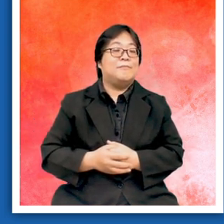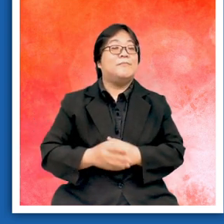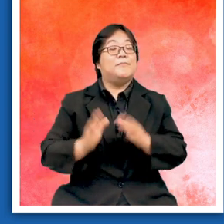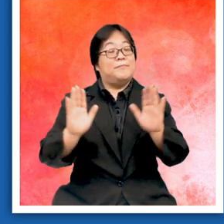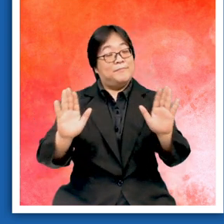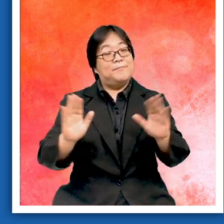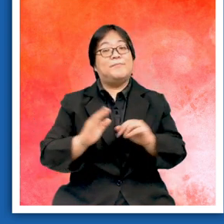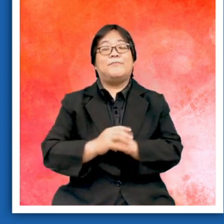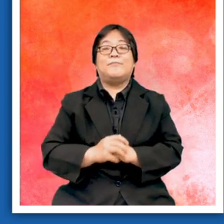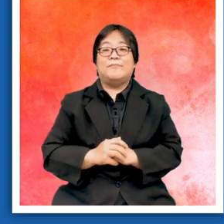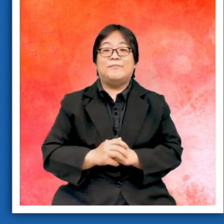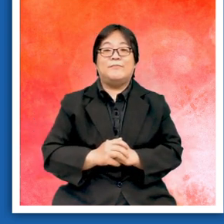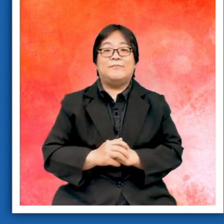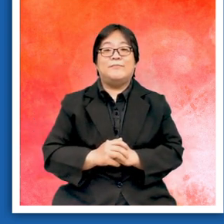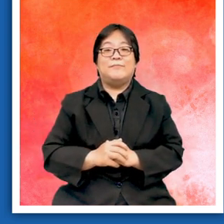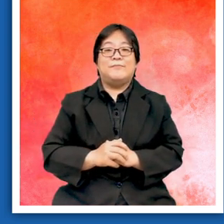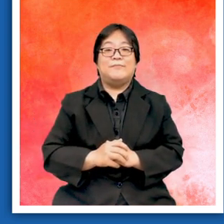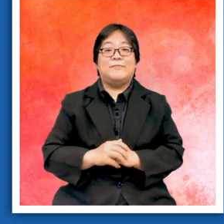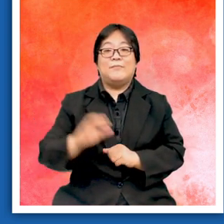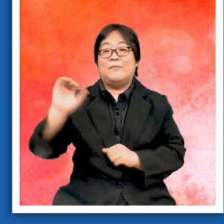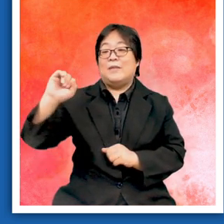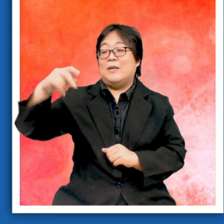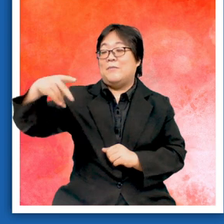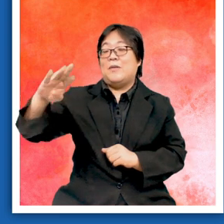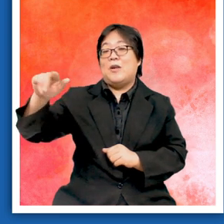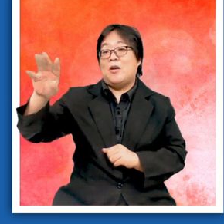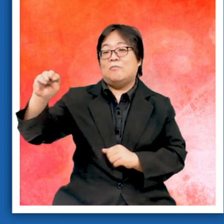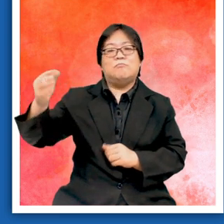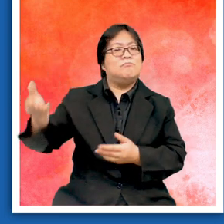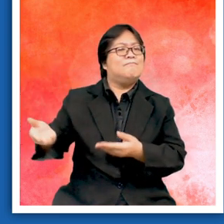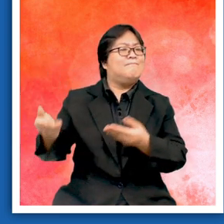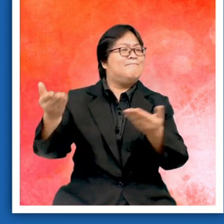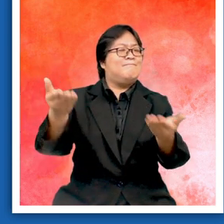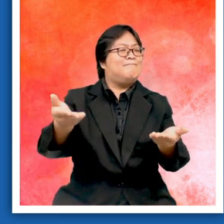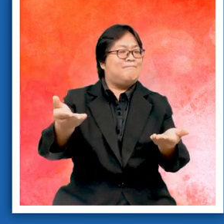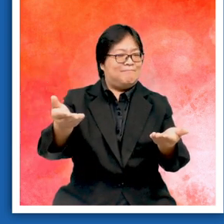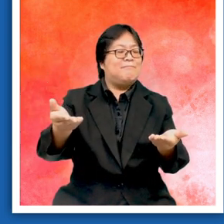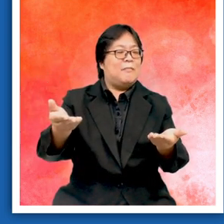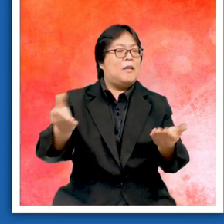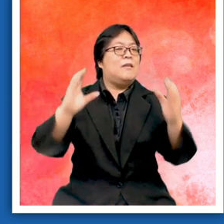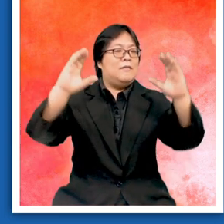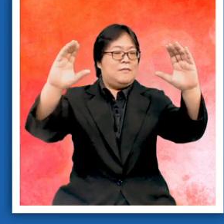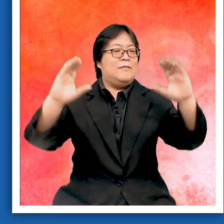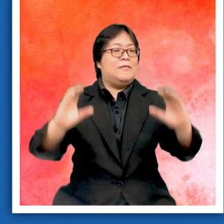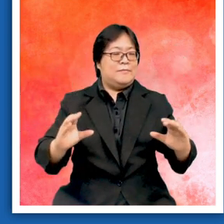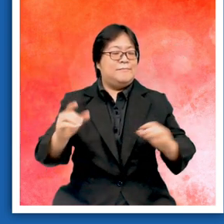again, the spectrum provide you a way